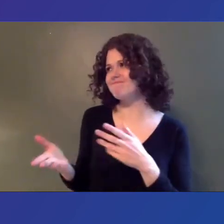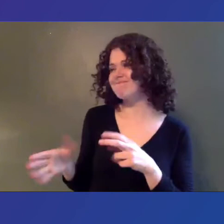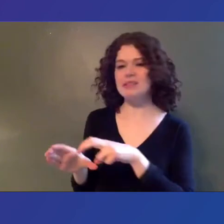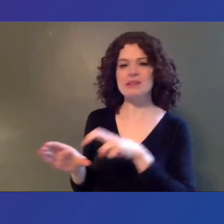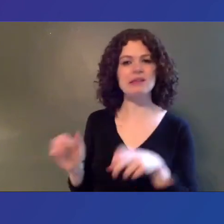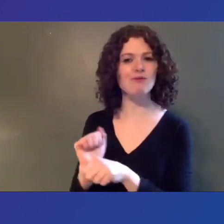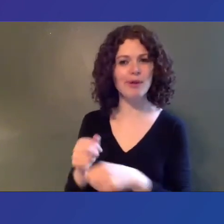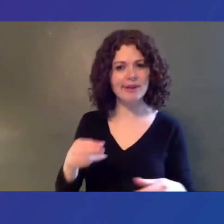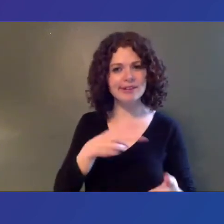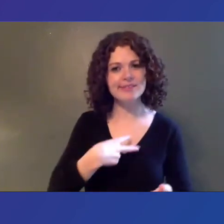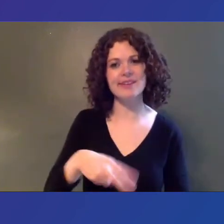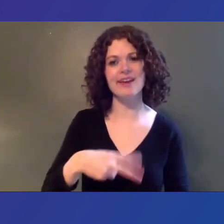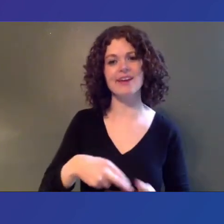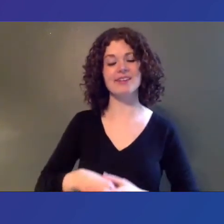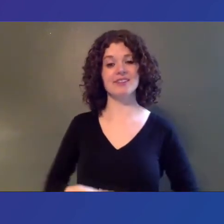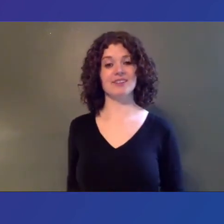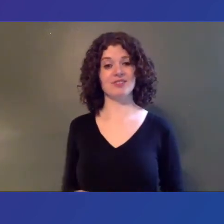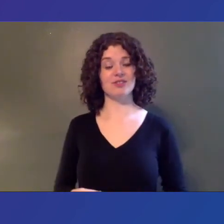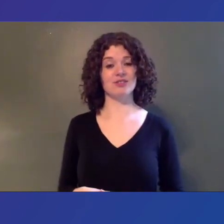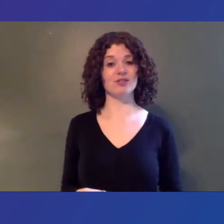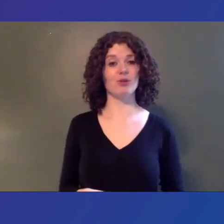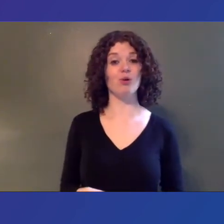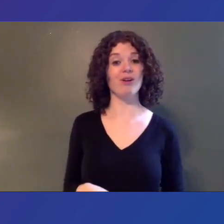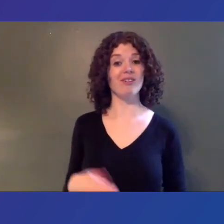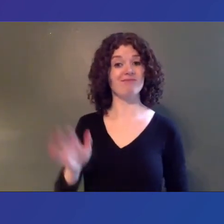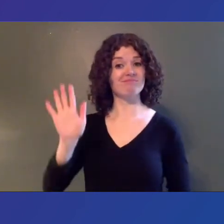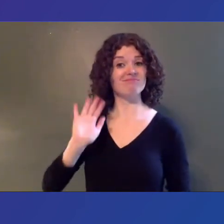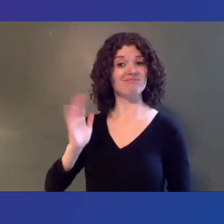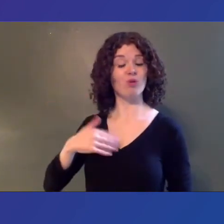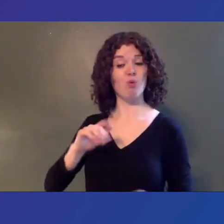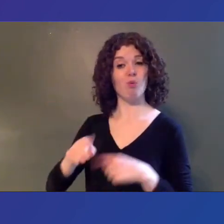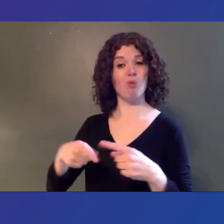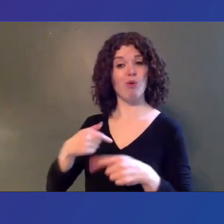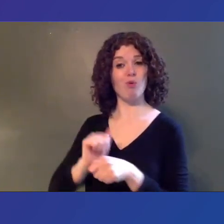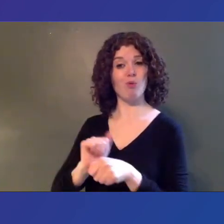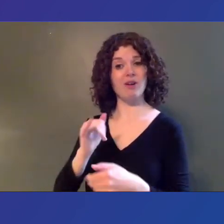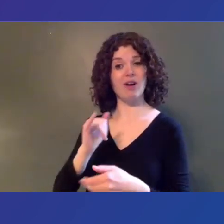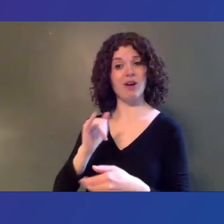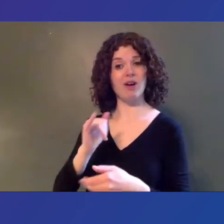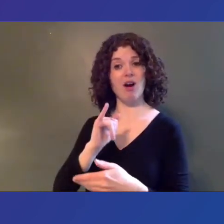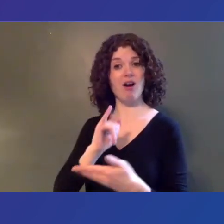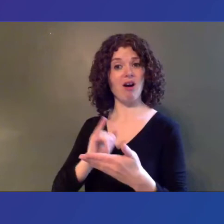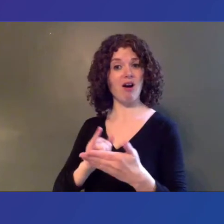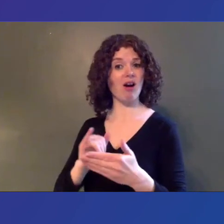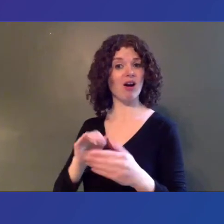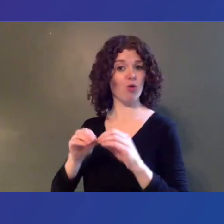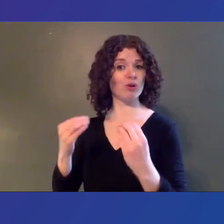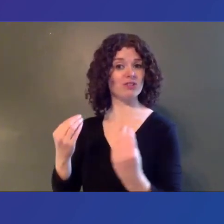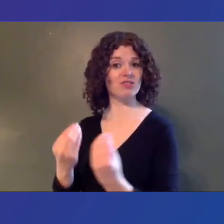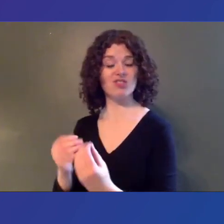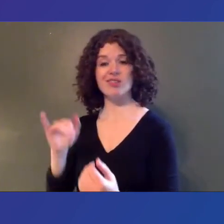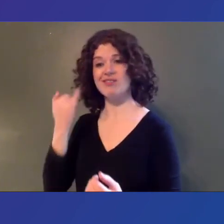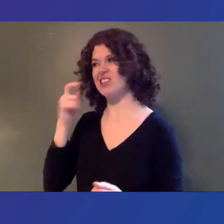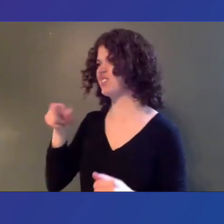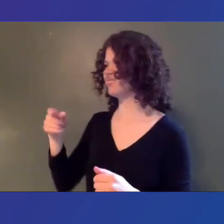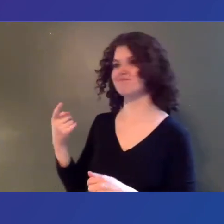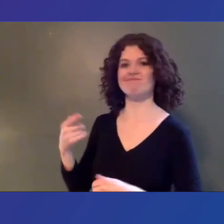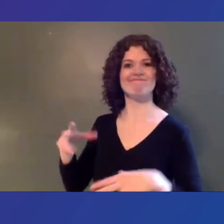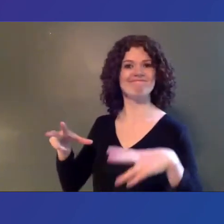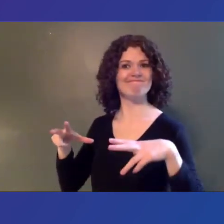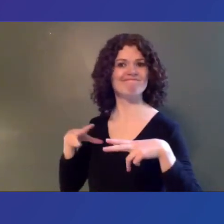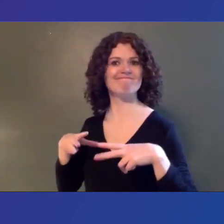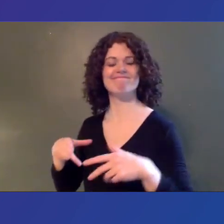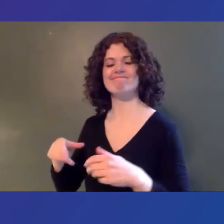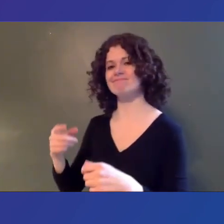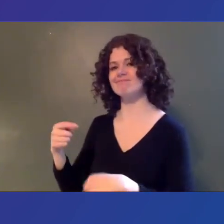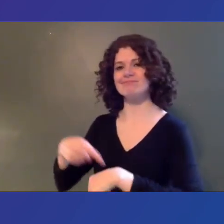when my bosses would let me, because I worked for arts organizations, if I needed a day to take time off to do a residency. And I remember there was one organization I worked